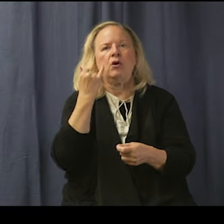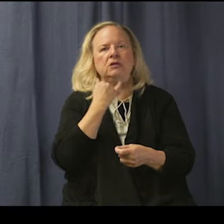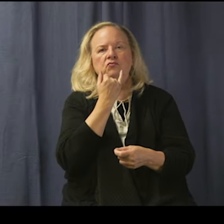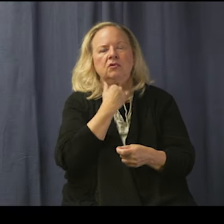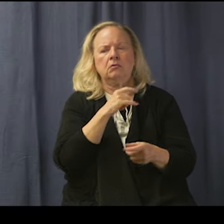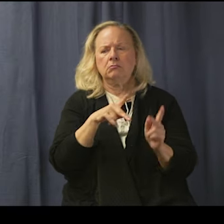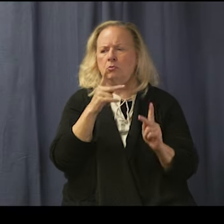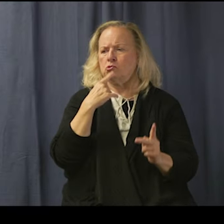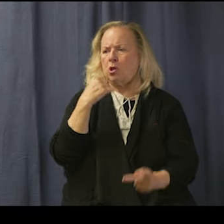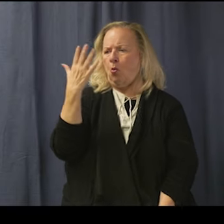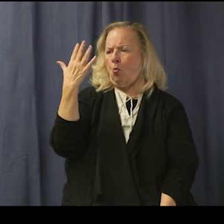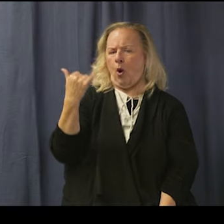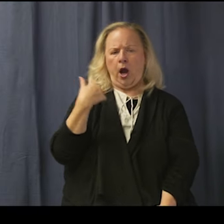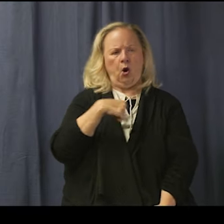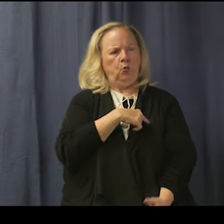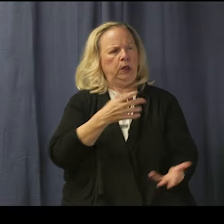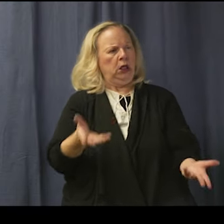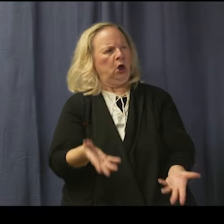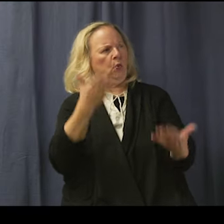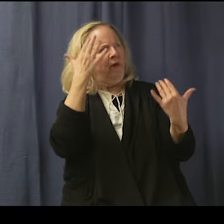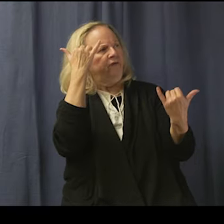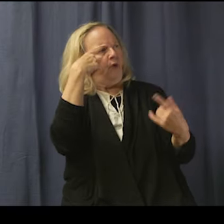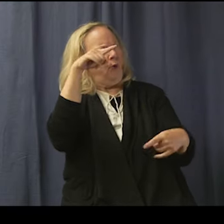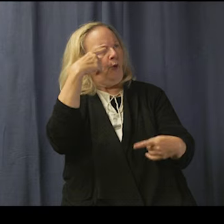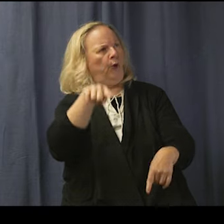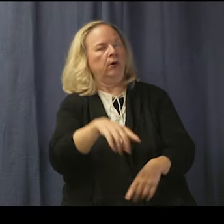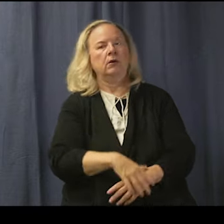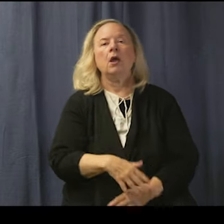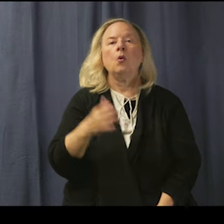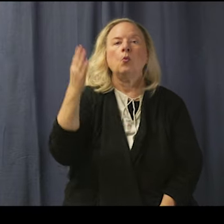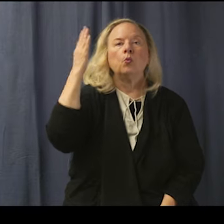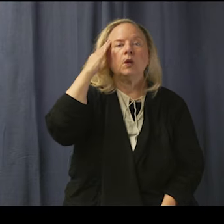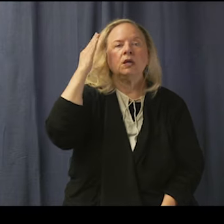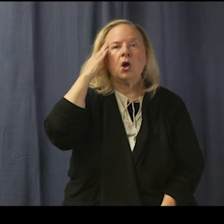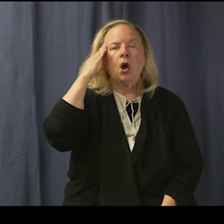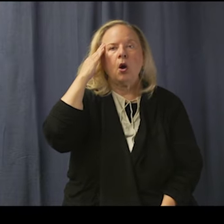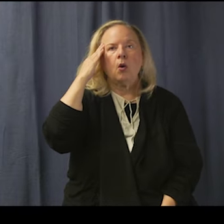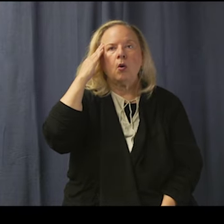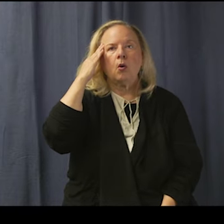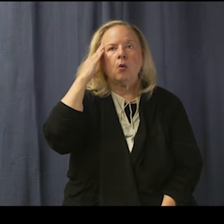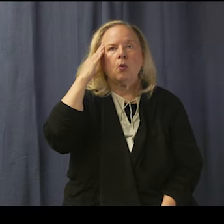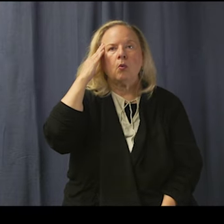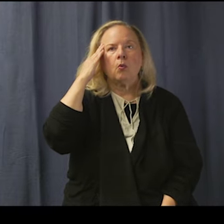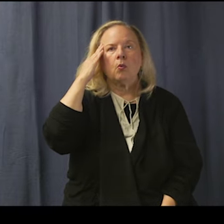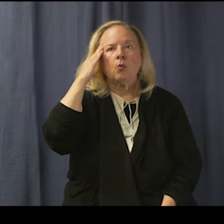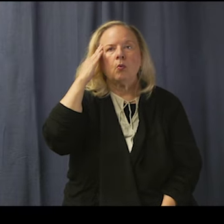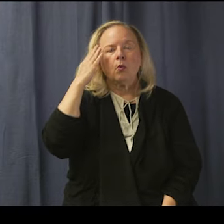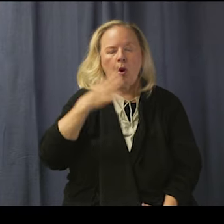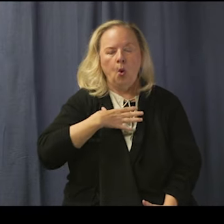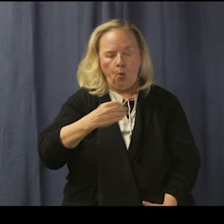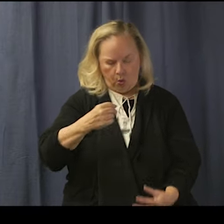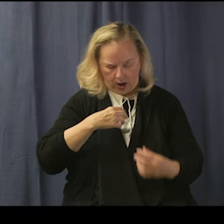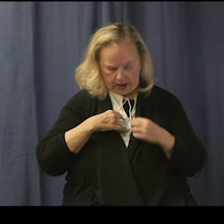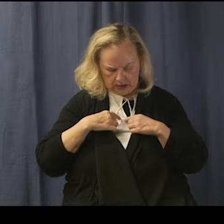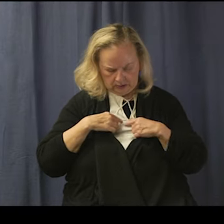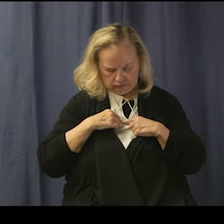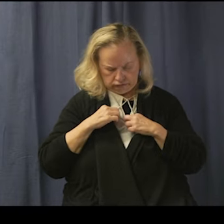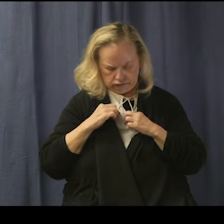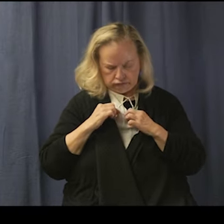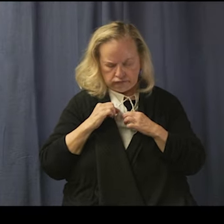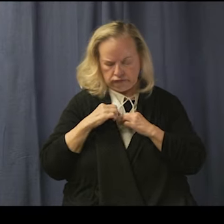And people say, well, why are we here? Okay, first off, we know that white linen, you